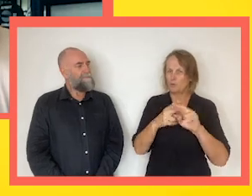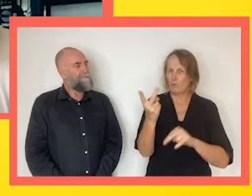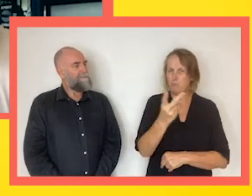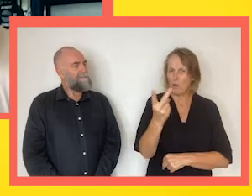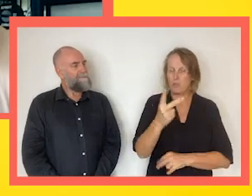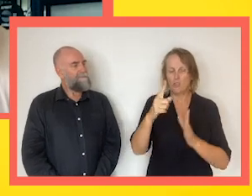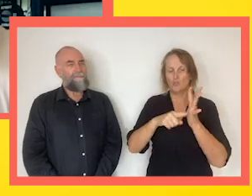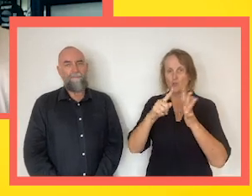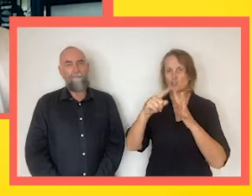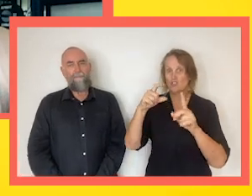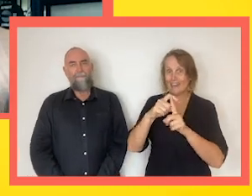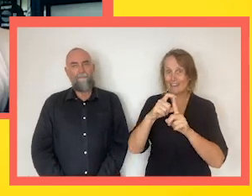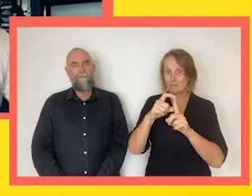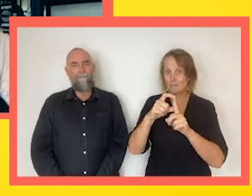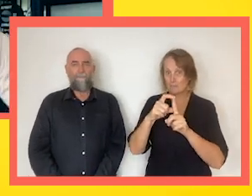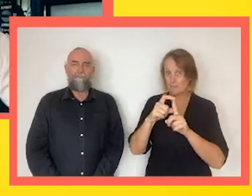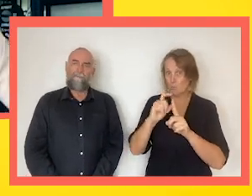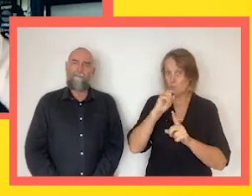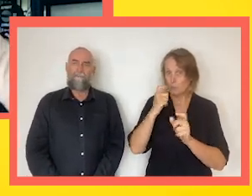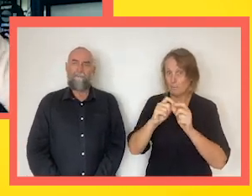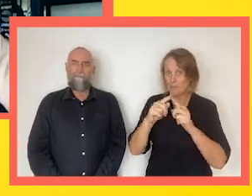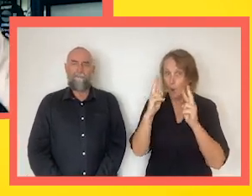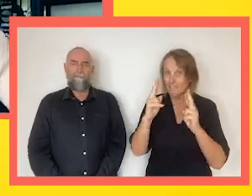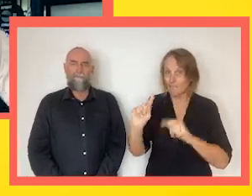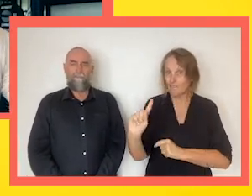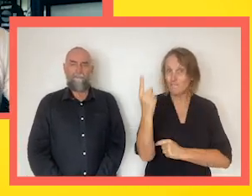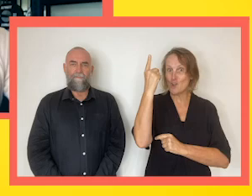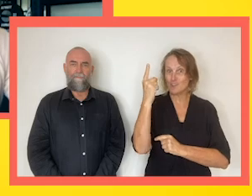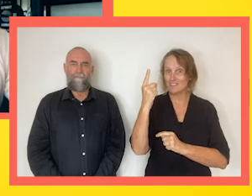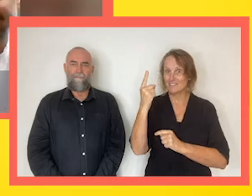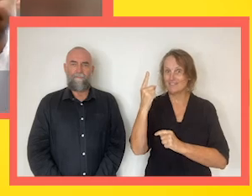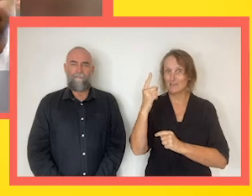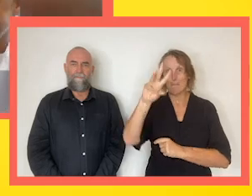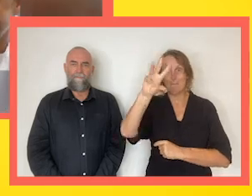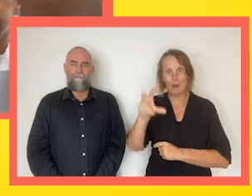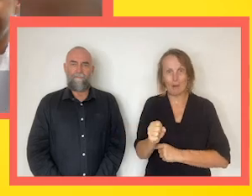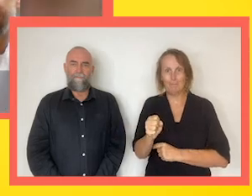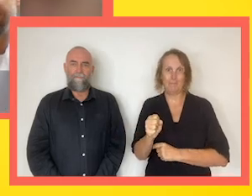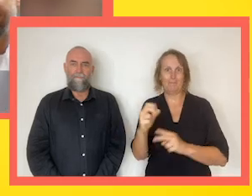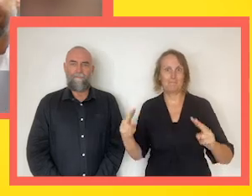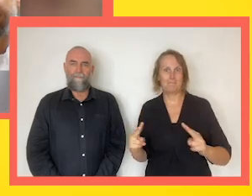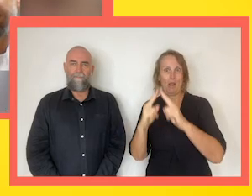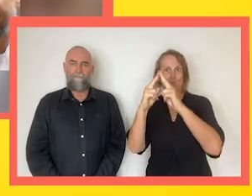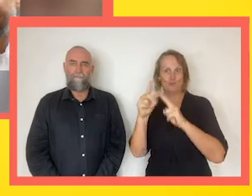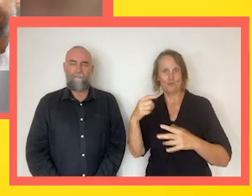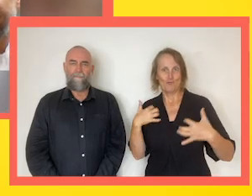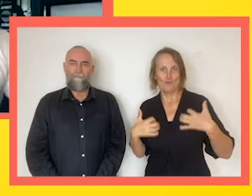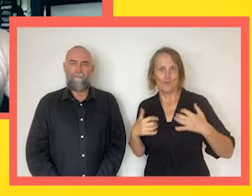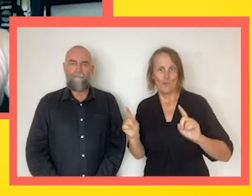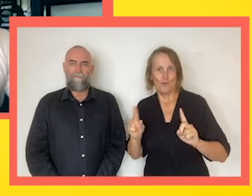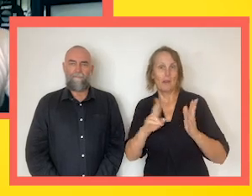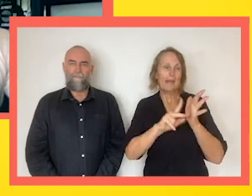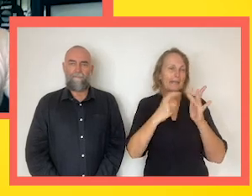So, Jed, it's hopefully going to be your first Paralympic Games. What are you looking forward to? And then also,